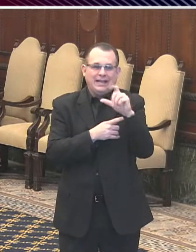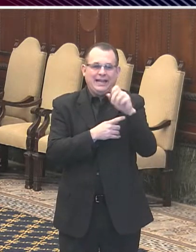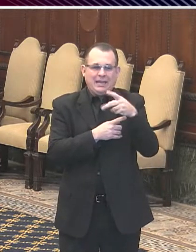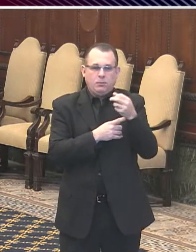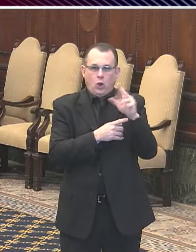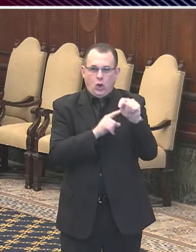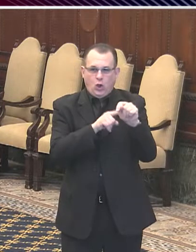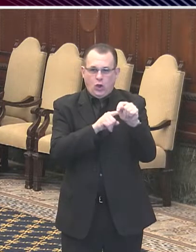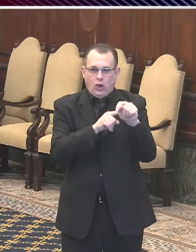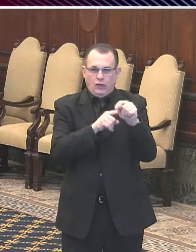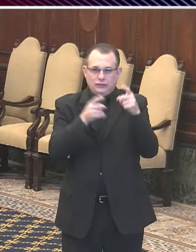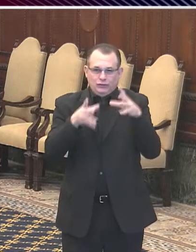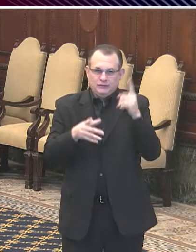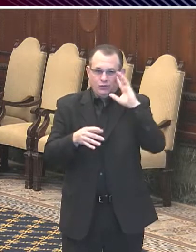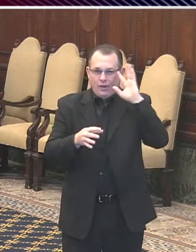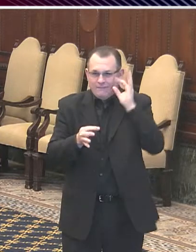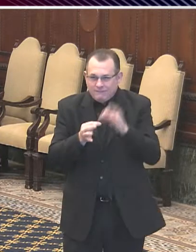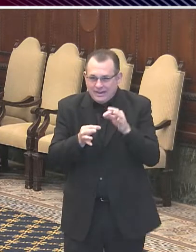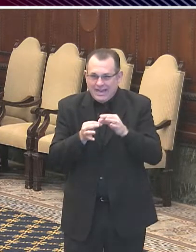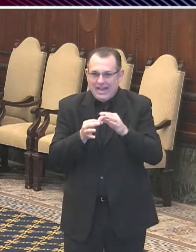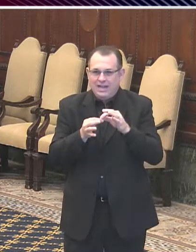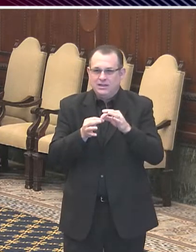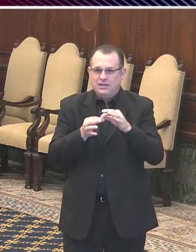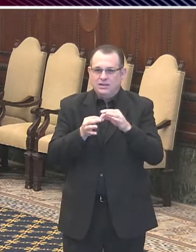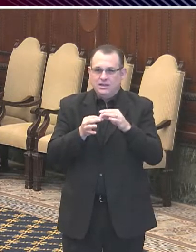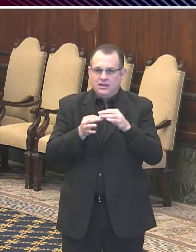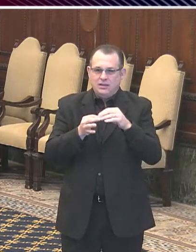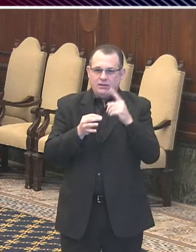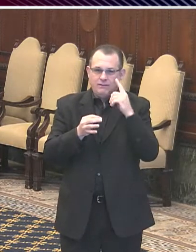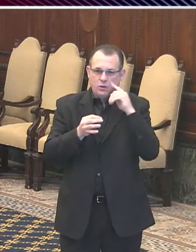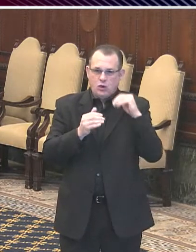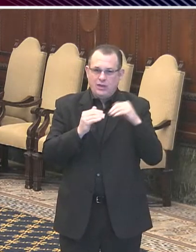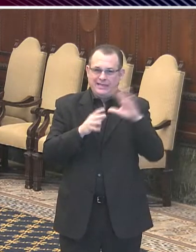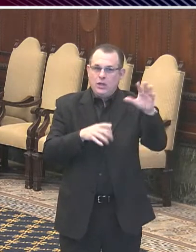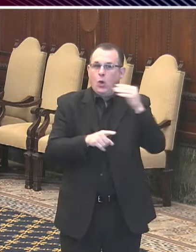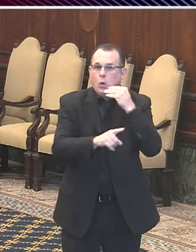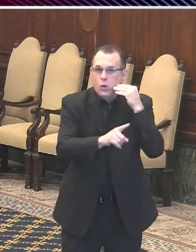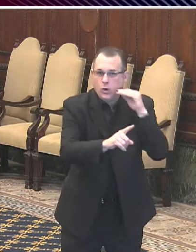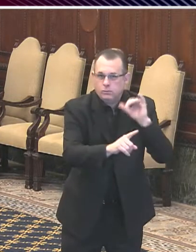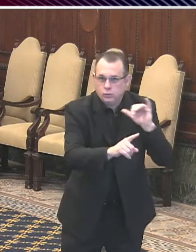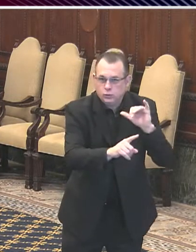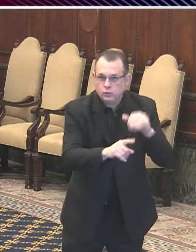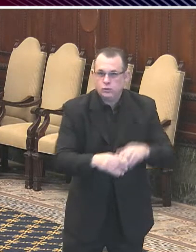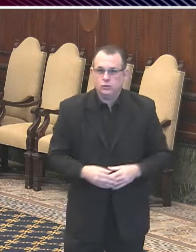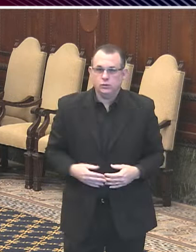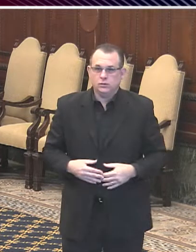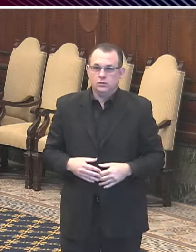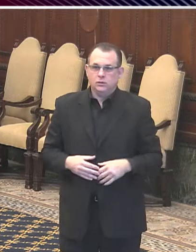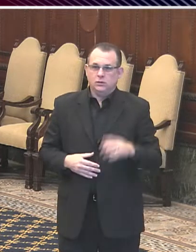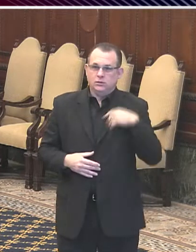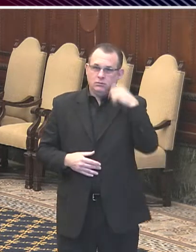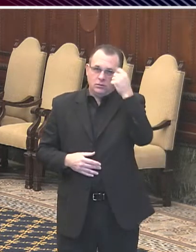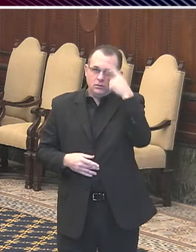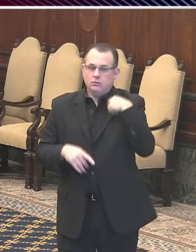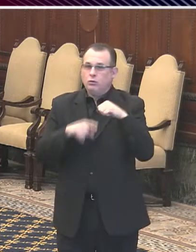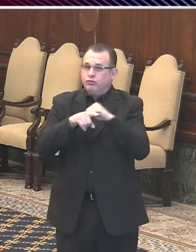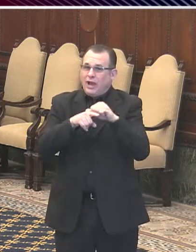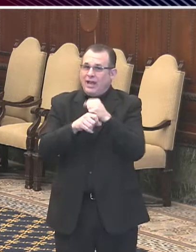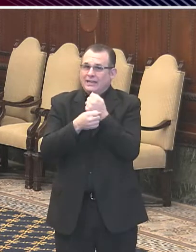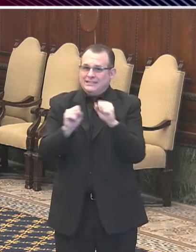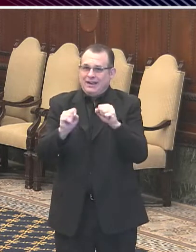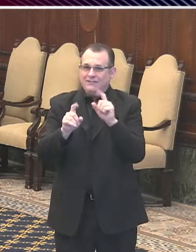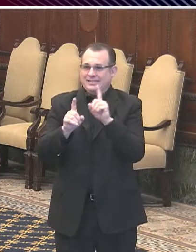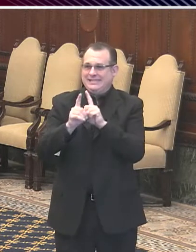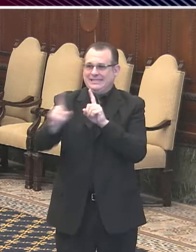Interfaith Affairs, in our own home. This is being done to practice safe social distancing and to encourage everyone else